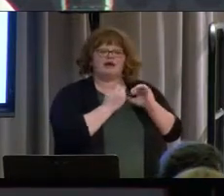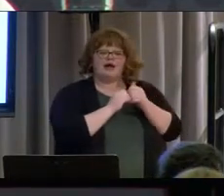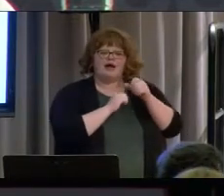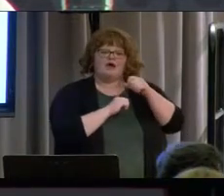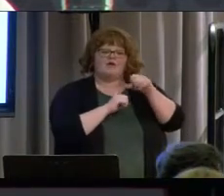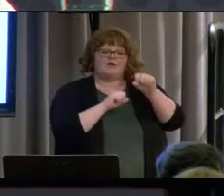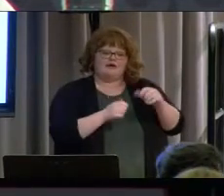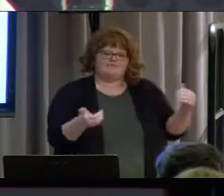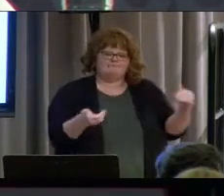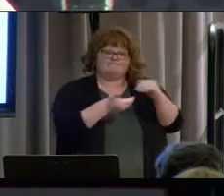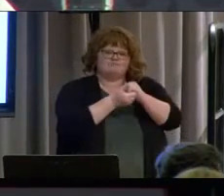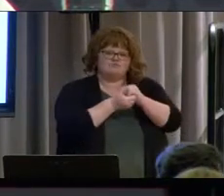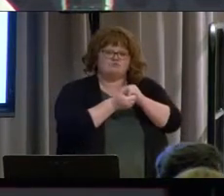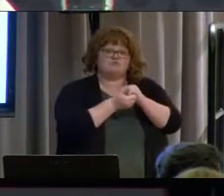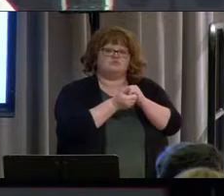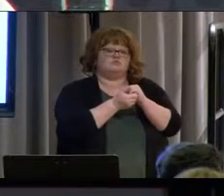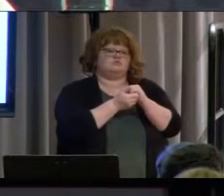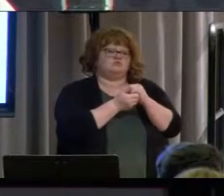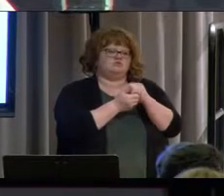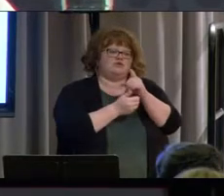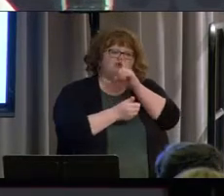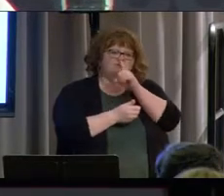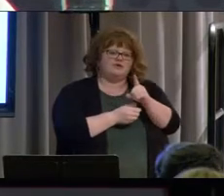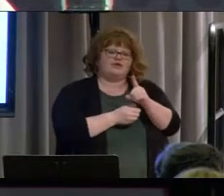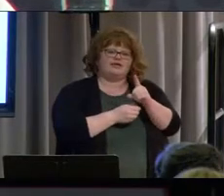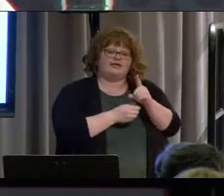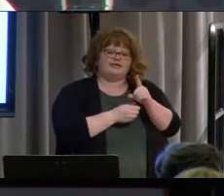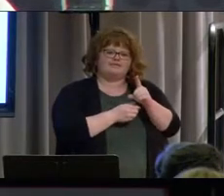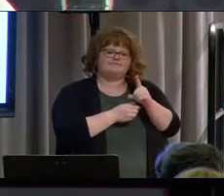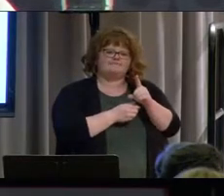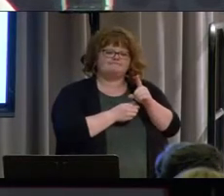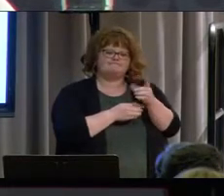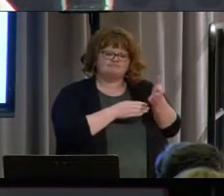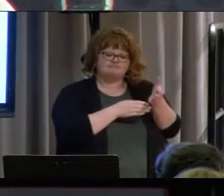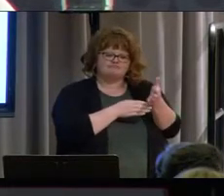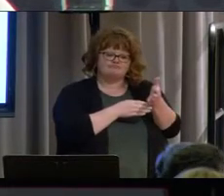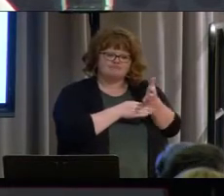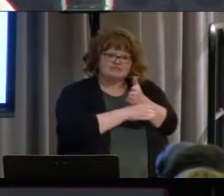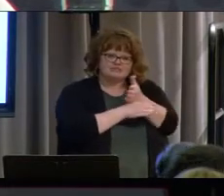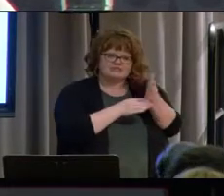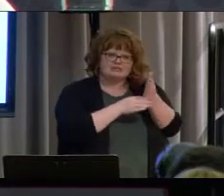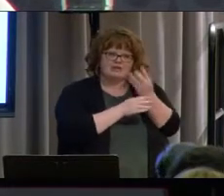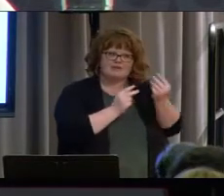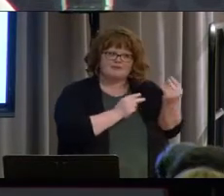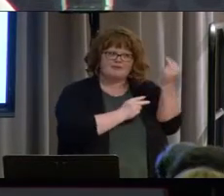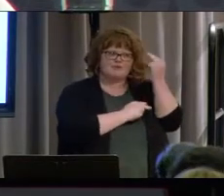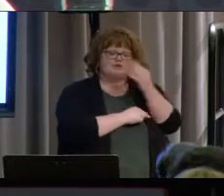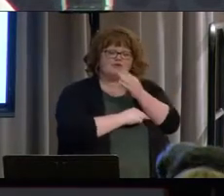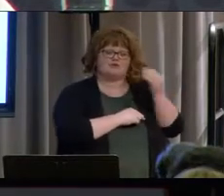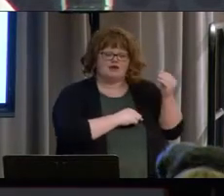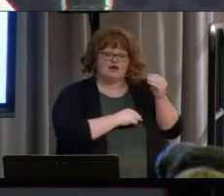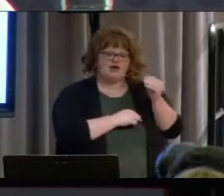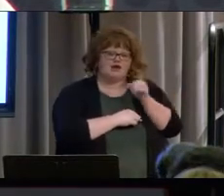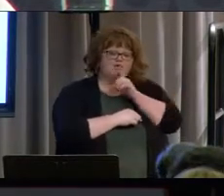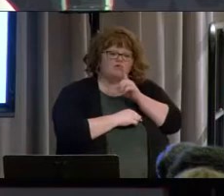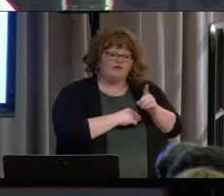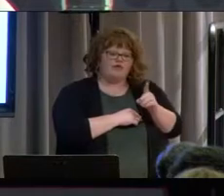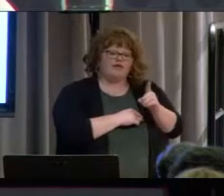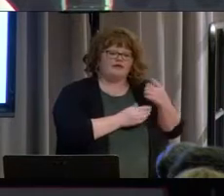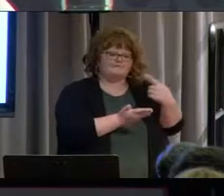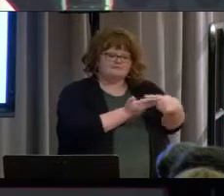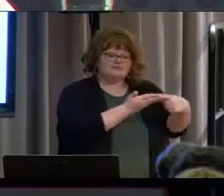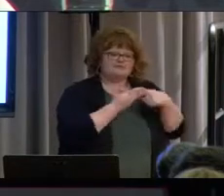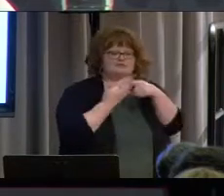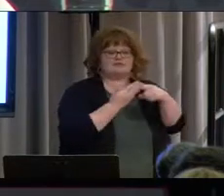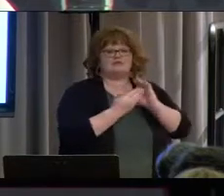together and share our recollections, but also share what is it that we hope for the future? And I